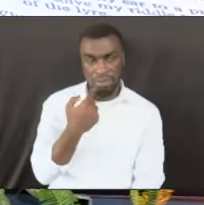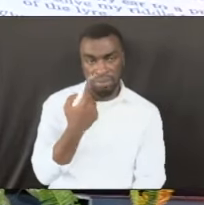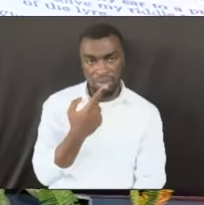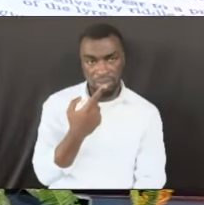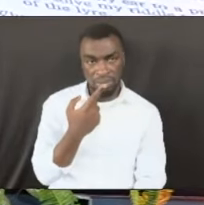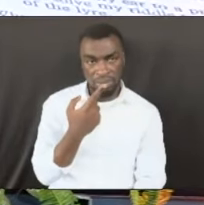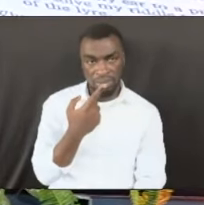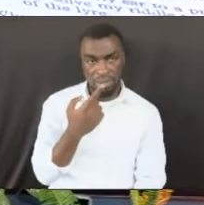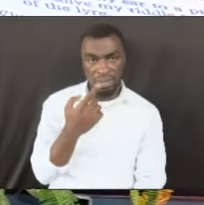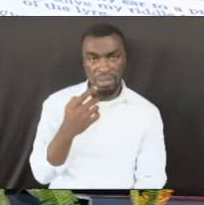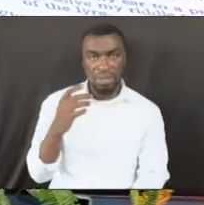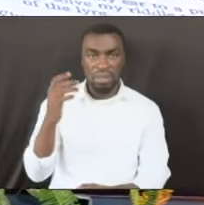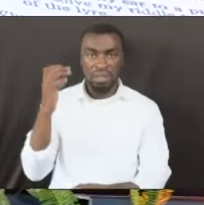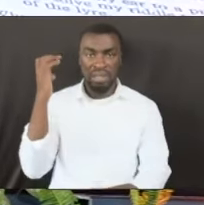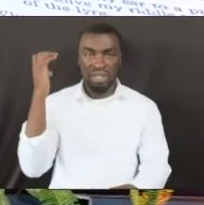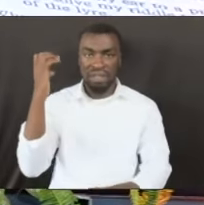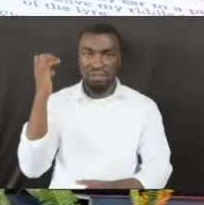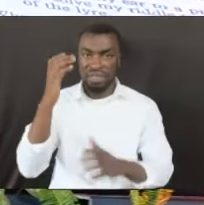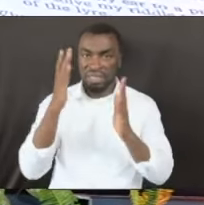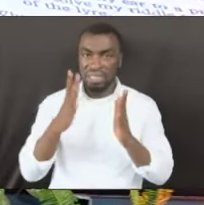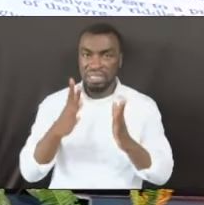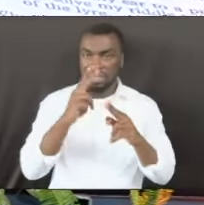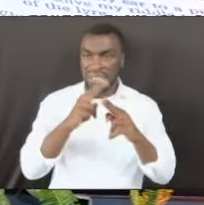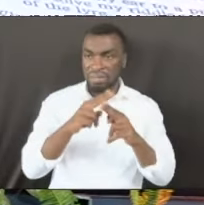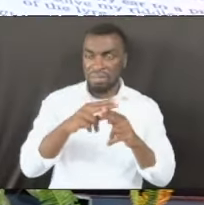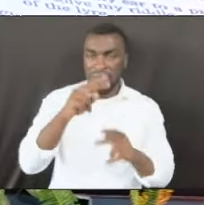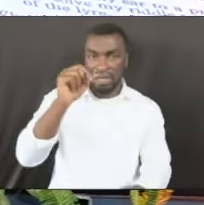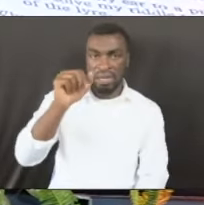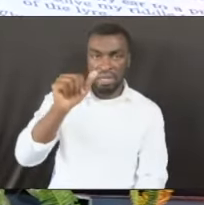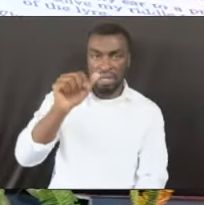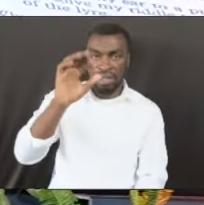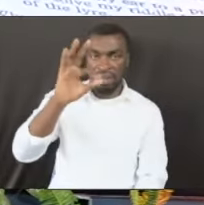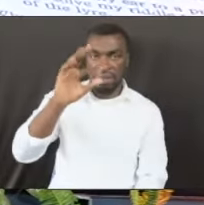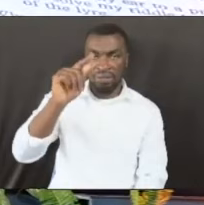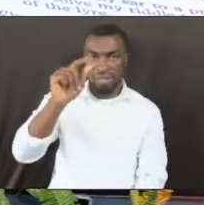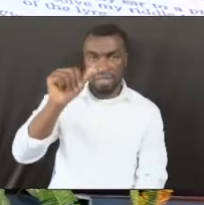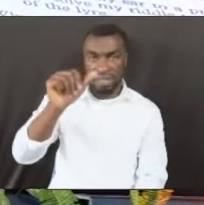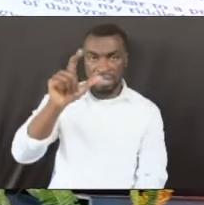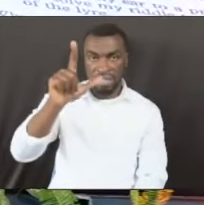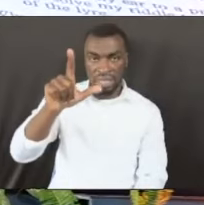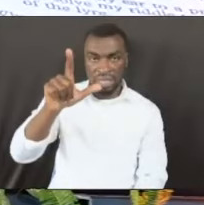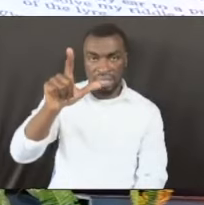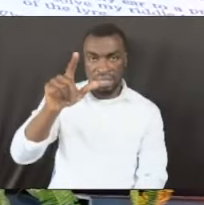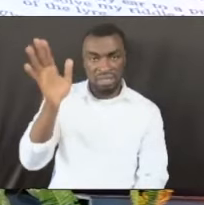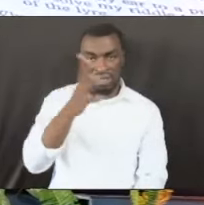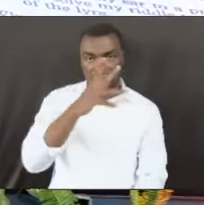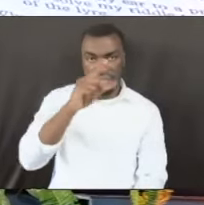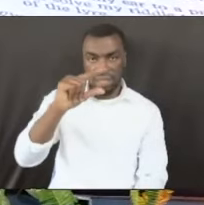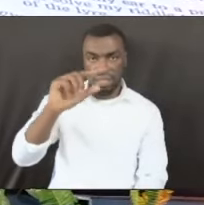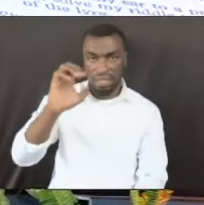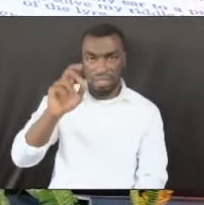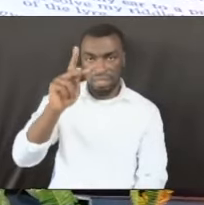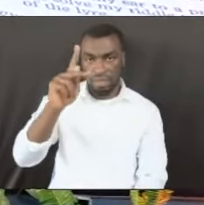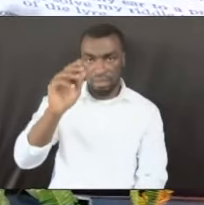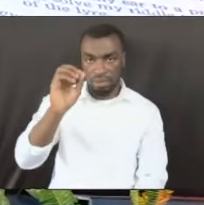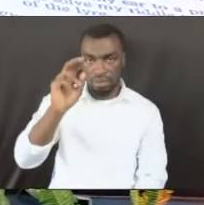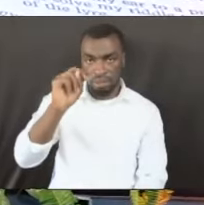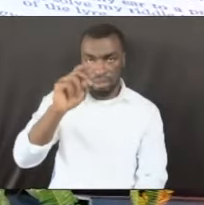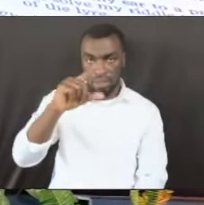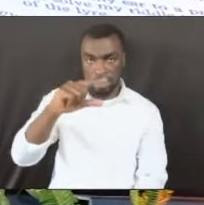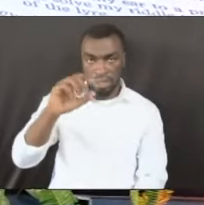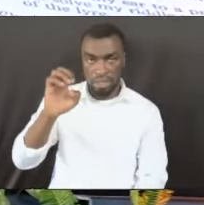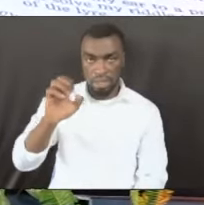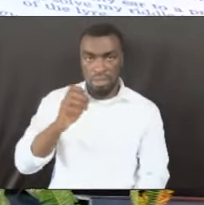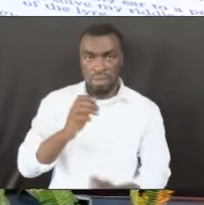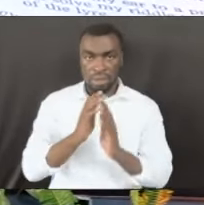It's Evangelist Naftali Gekonge. When others find Gekonge too long, they even call him Brother G. Just pray that the power of